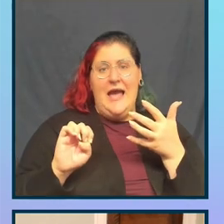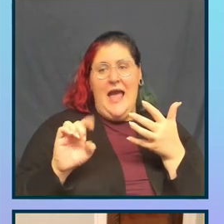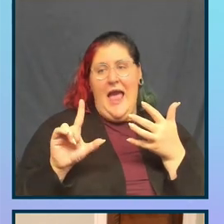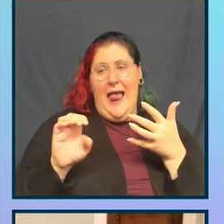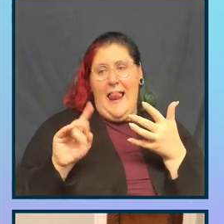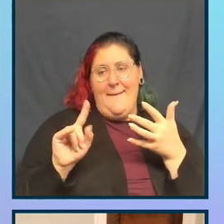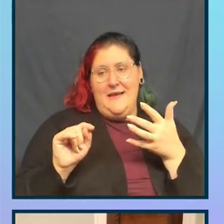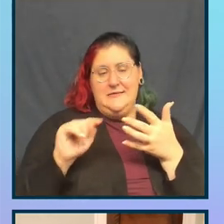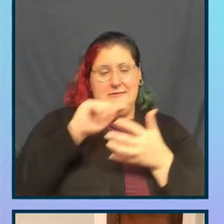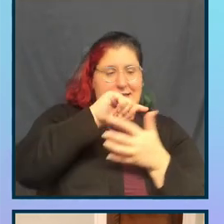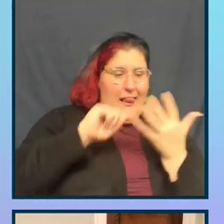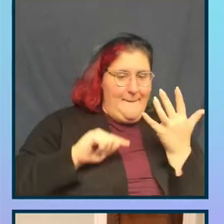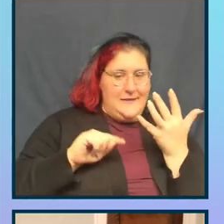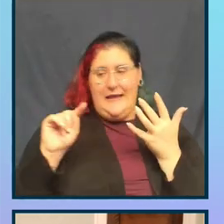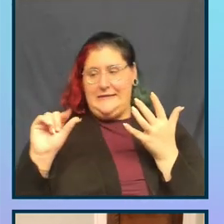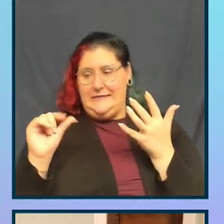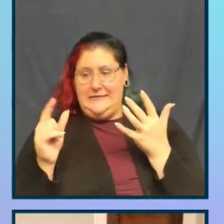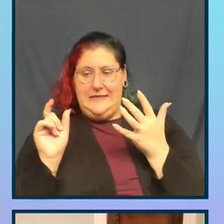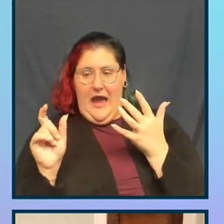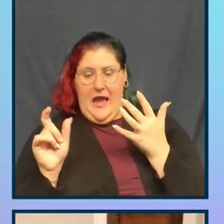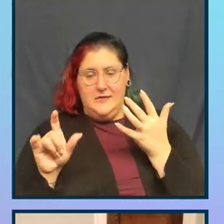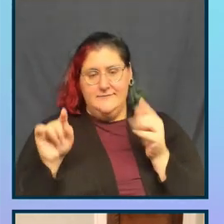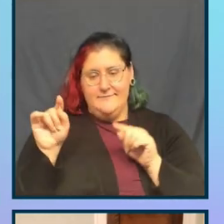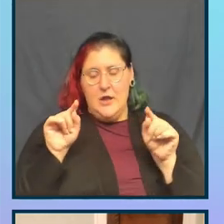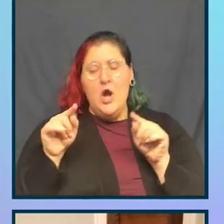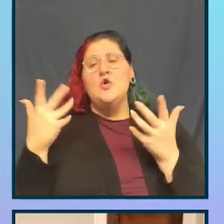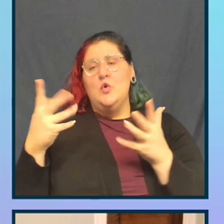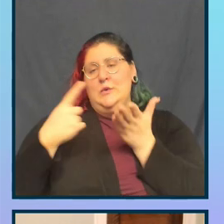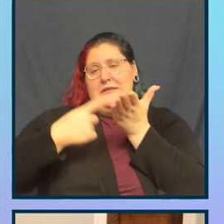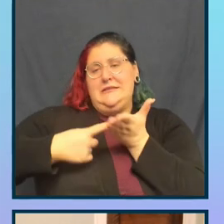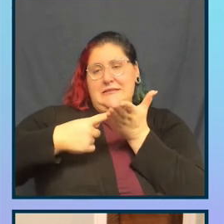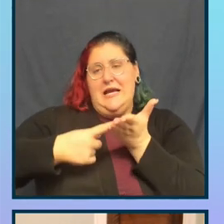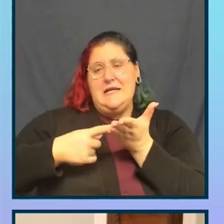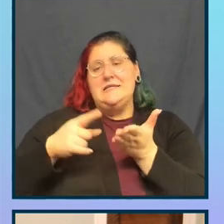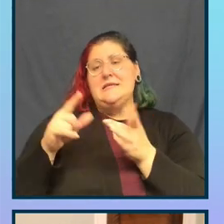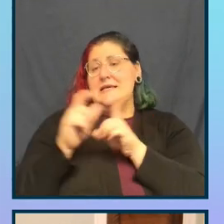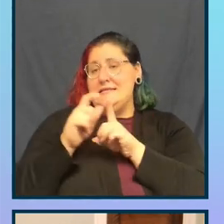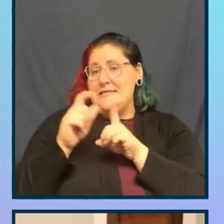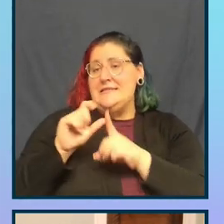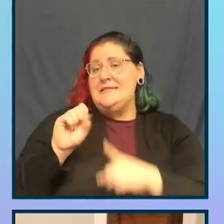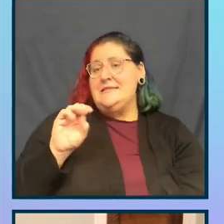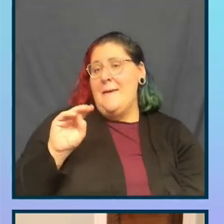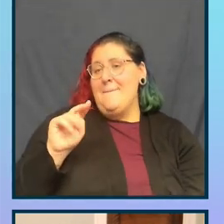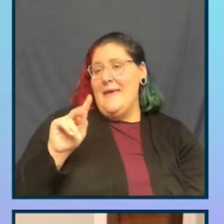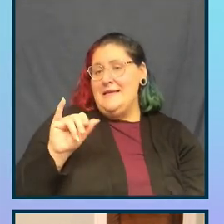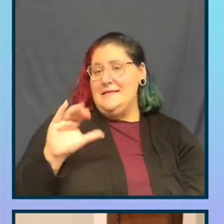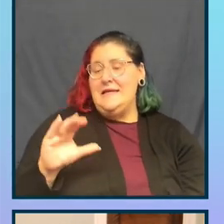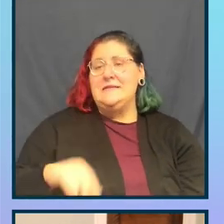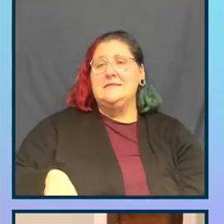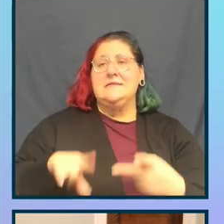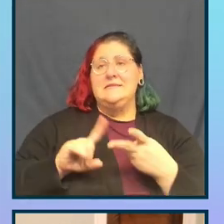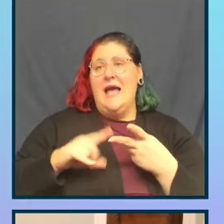So we've discussed semantics, HTML, and markup language. And hopefully you are beginning to